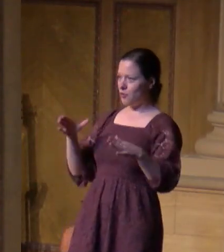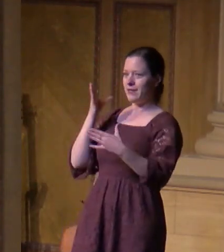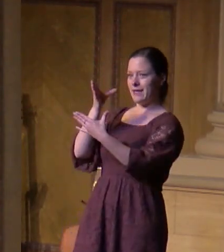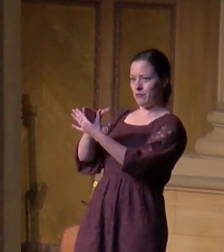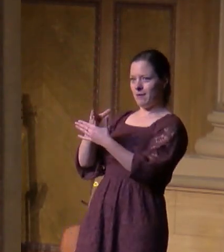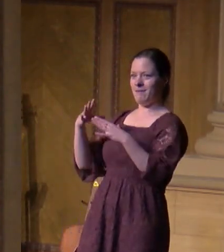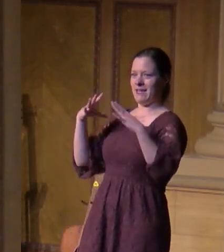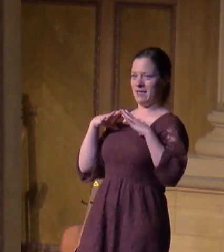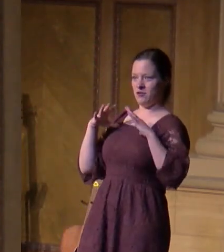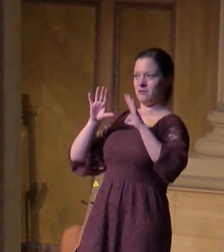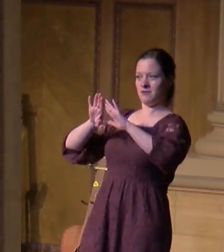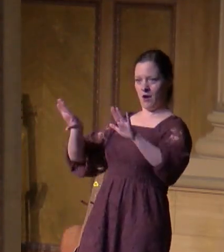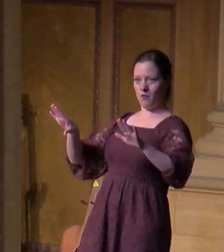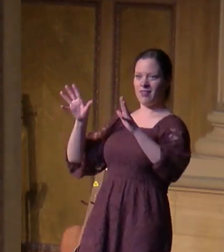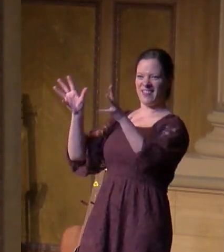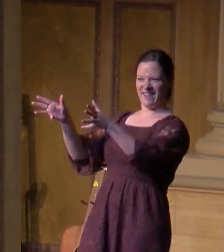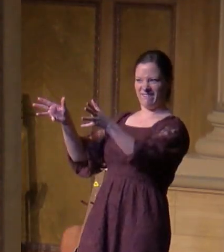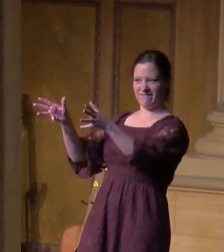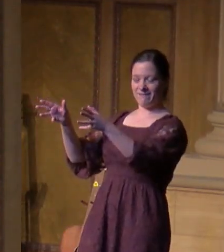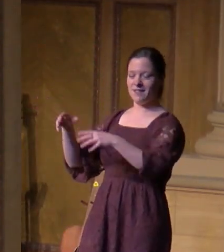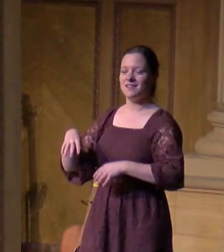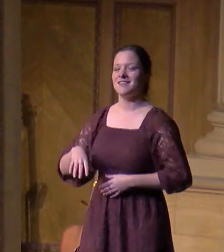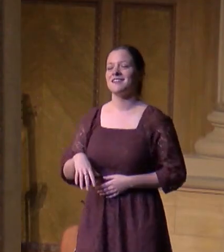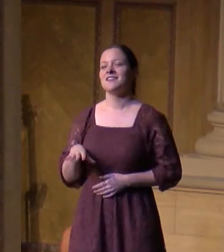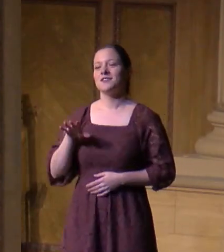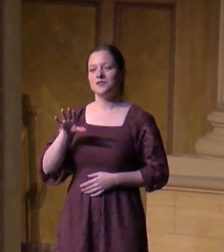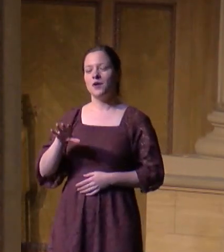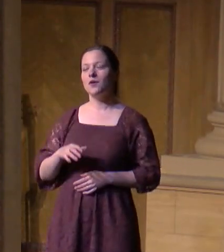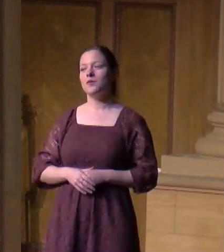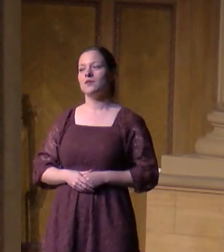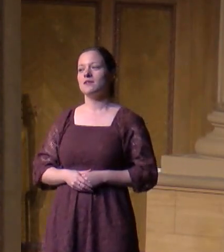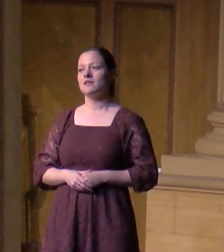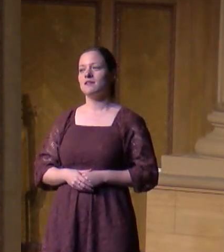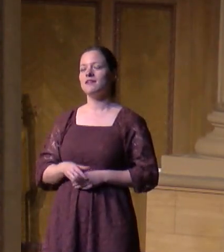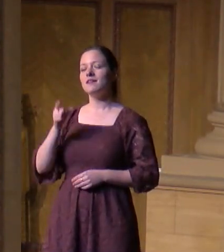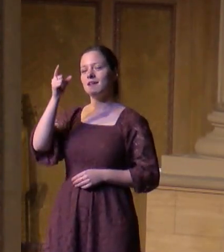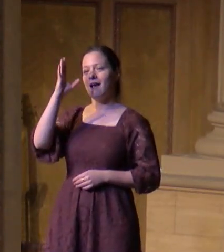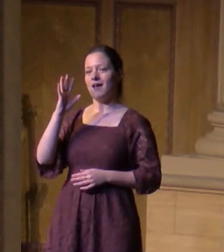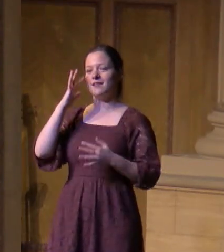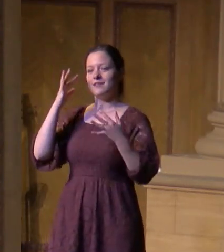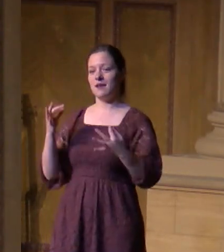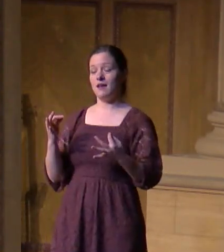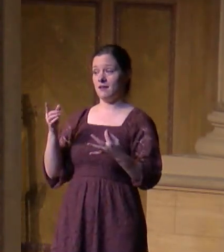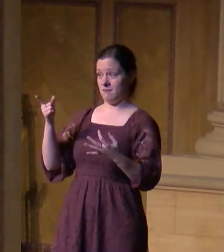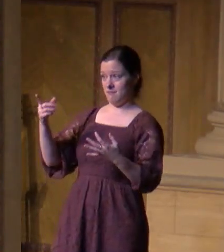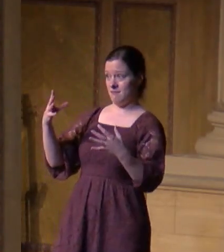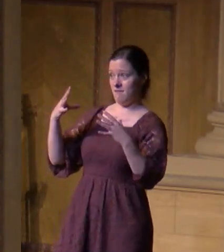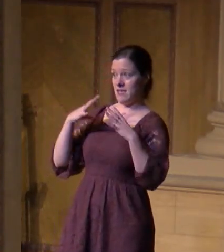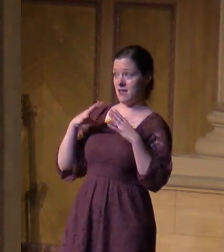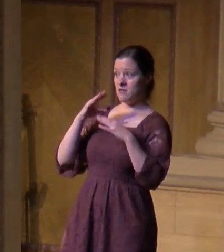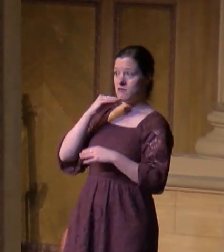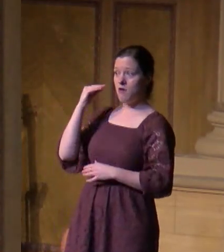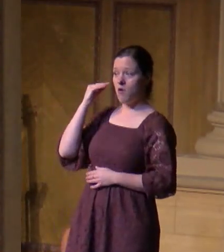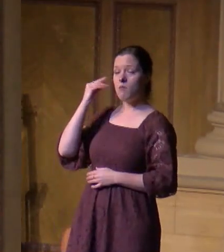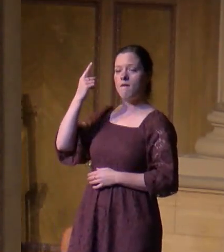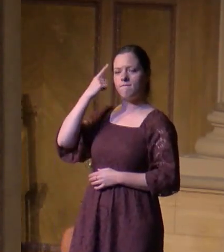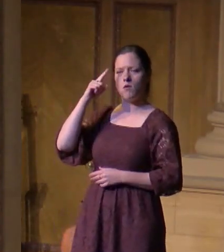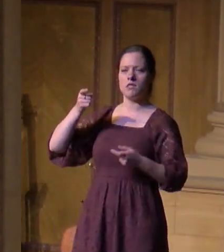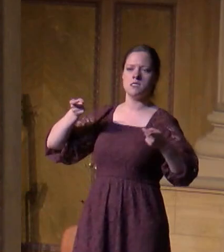don't do that and here God chooses that in the vacation home of this tyrant